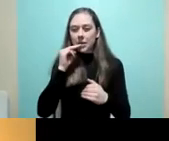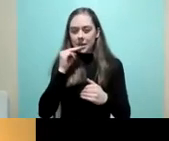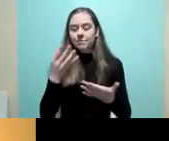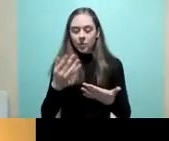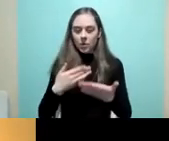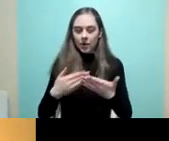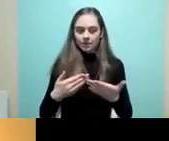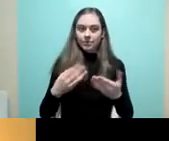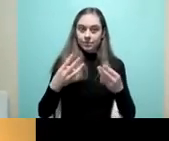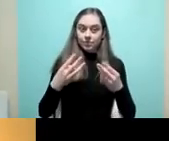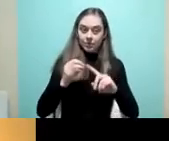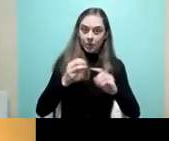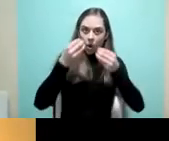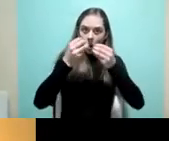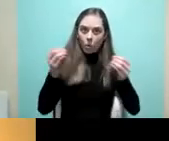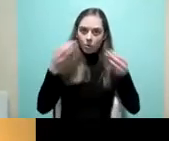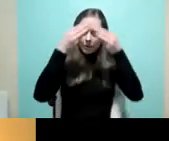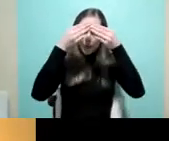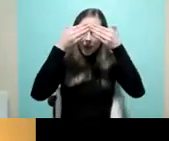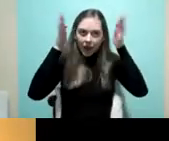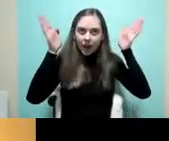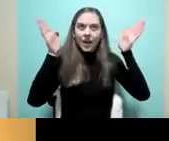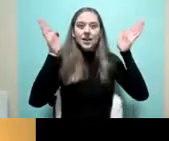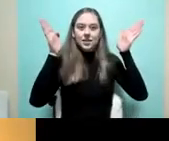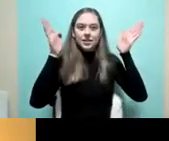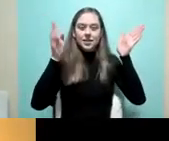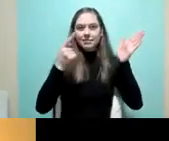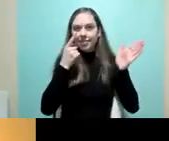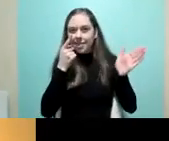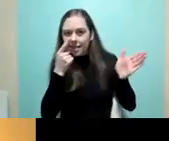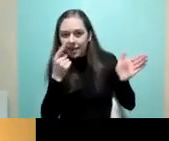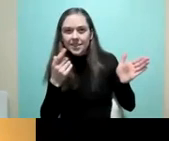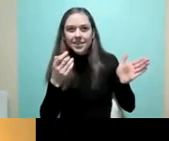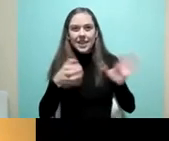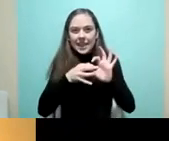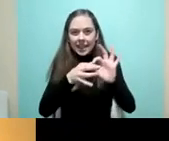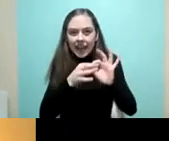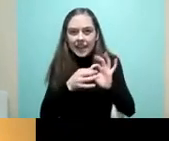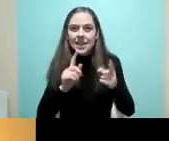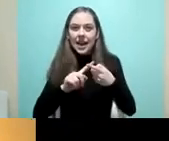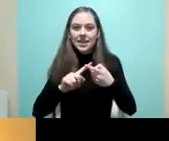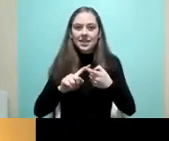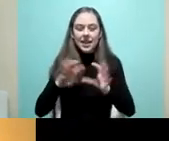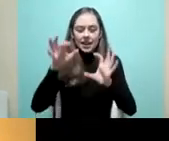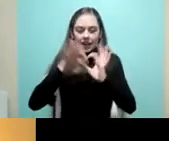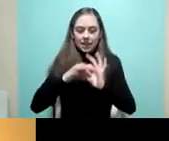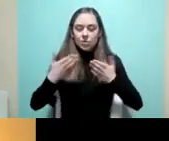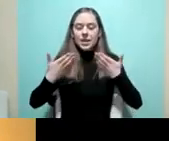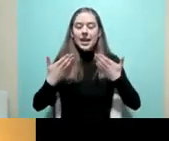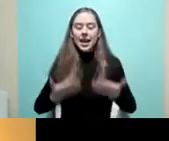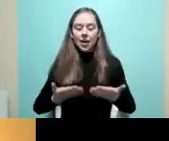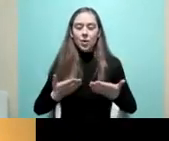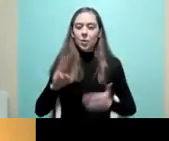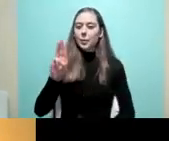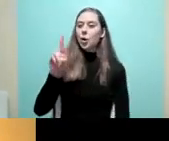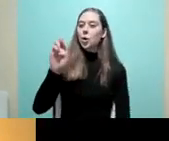be curious, to be engaged, to be present with the people around you, to be present